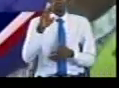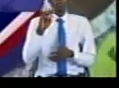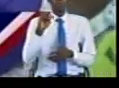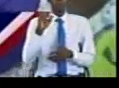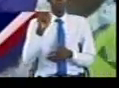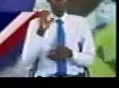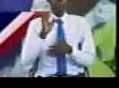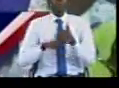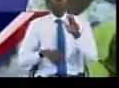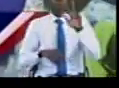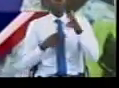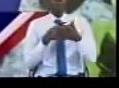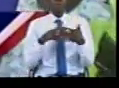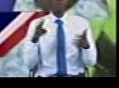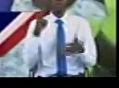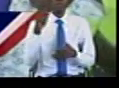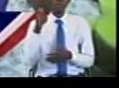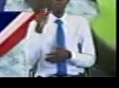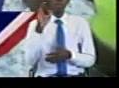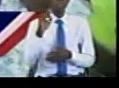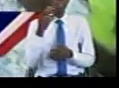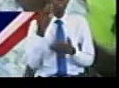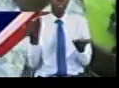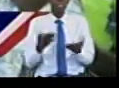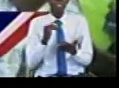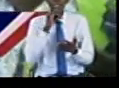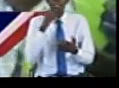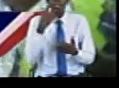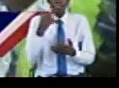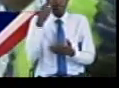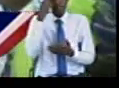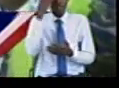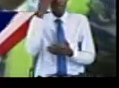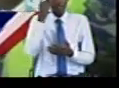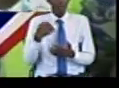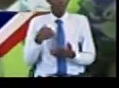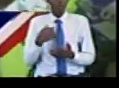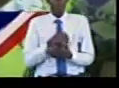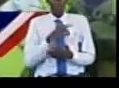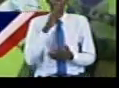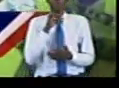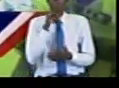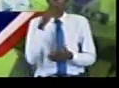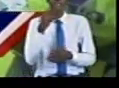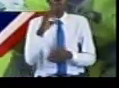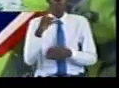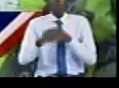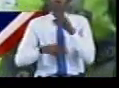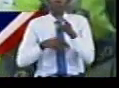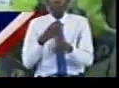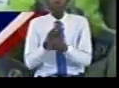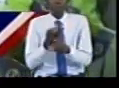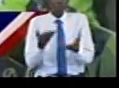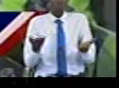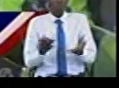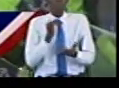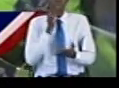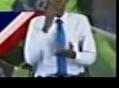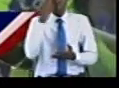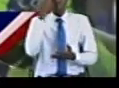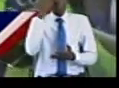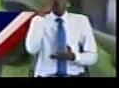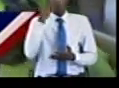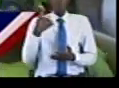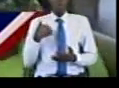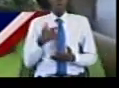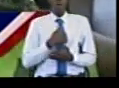verse 19, here is the reason we're not of the world. As the reason we're different from the world. Look at this, verse